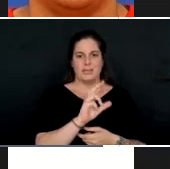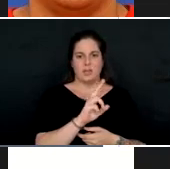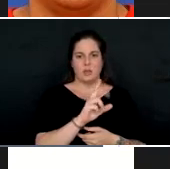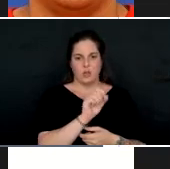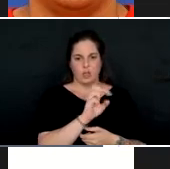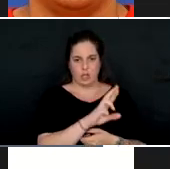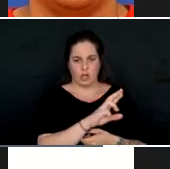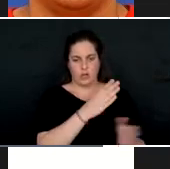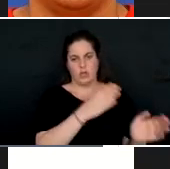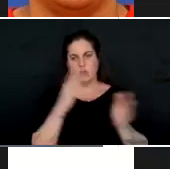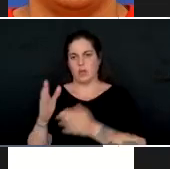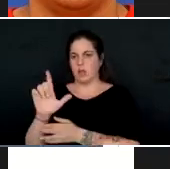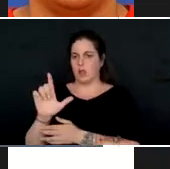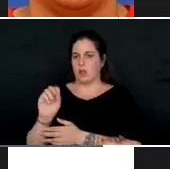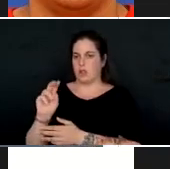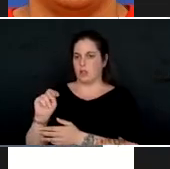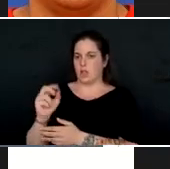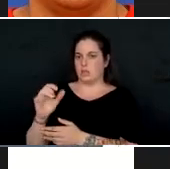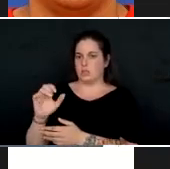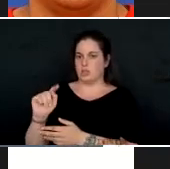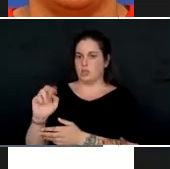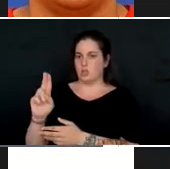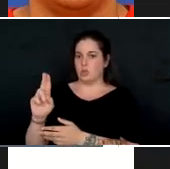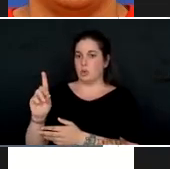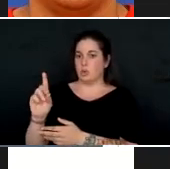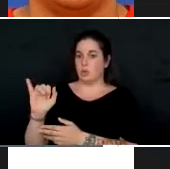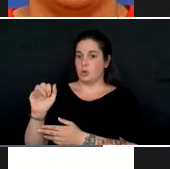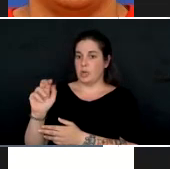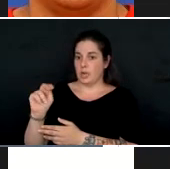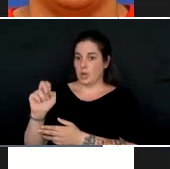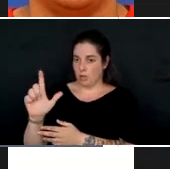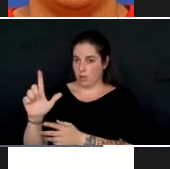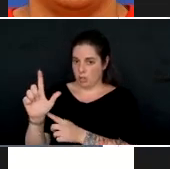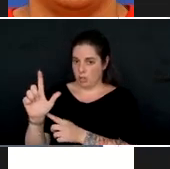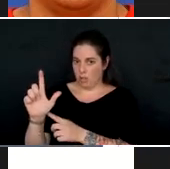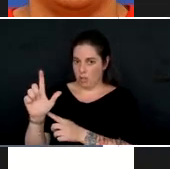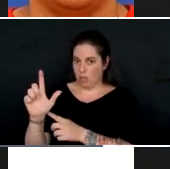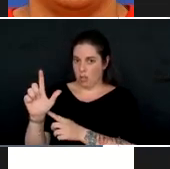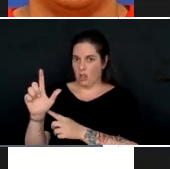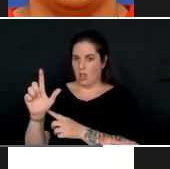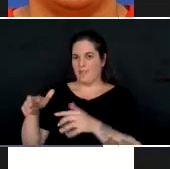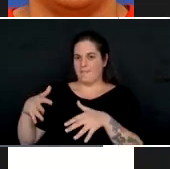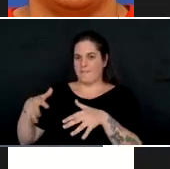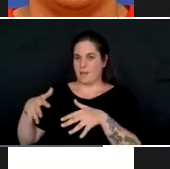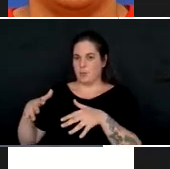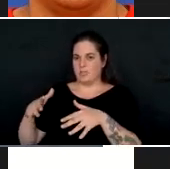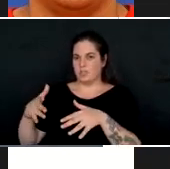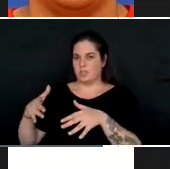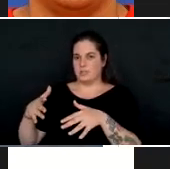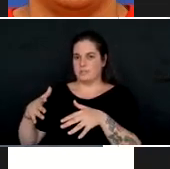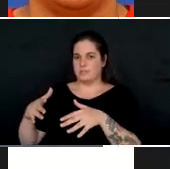by the picture on the right. And in this particular case, the vibration of our